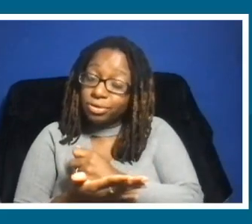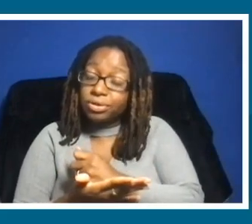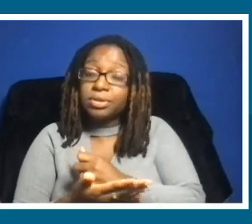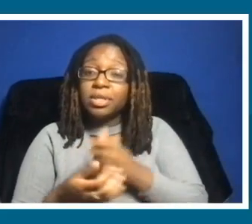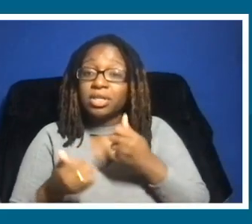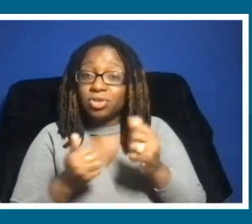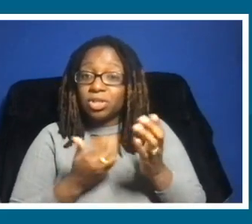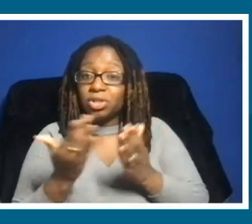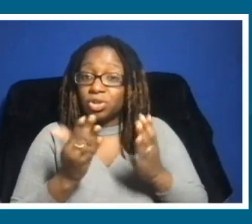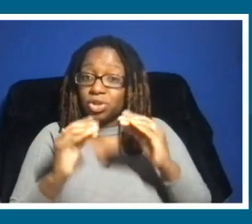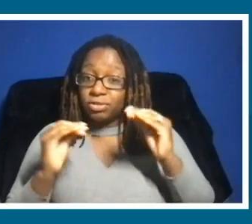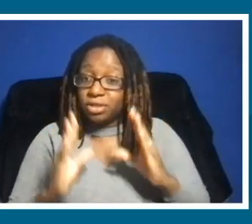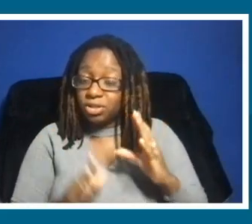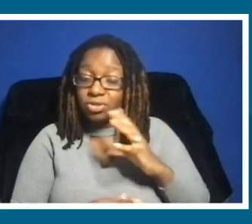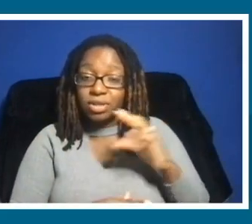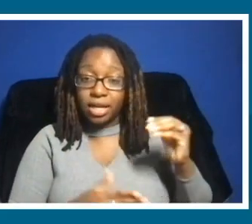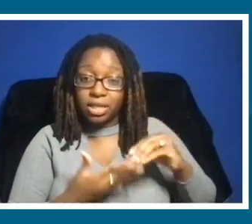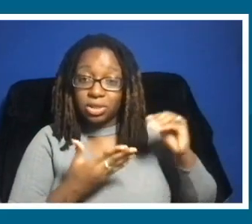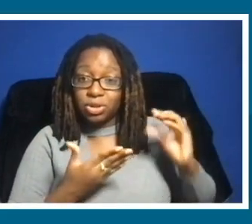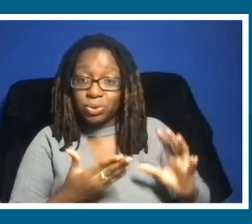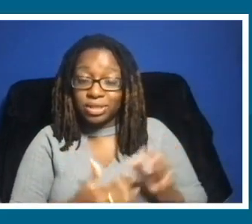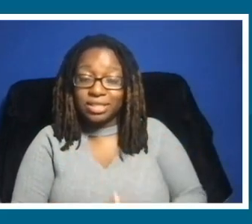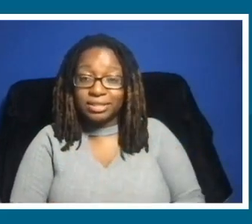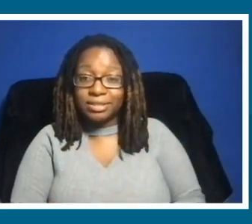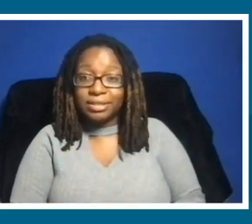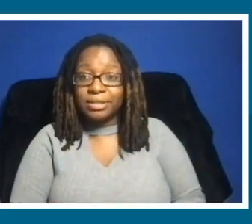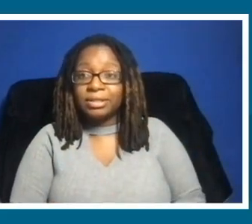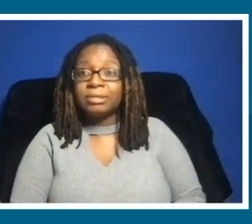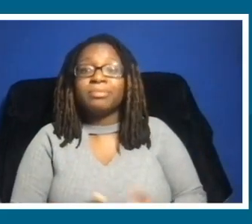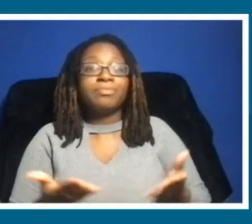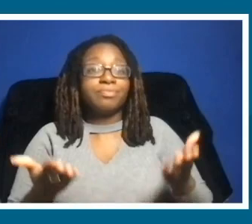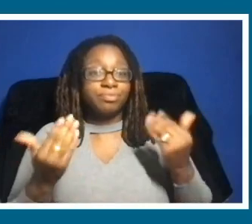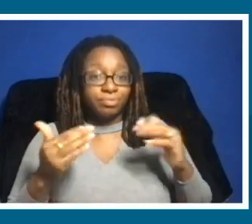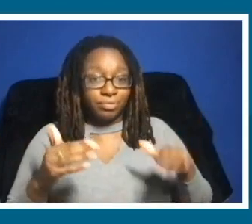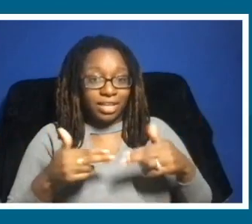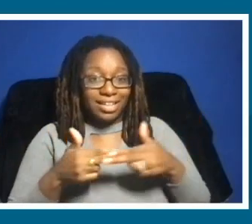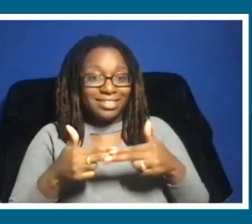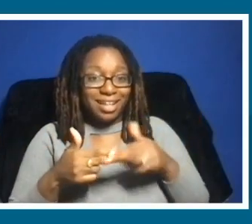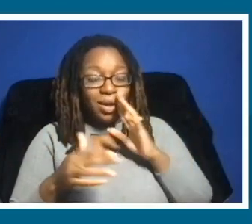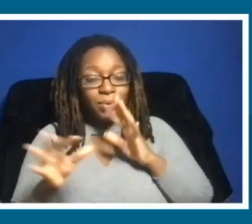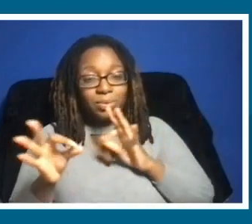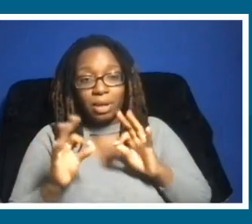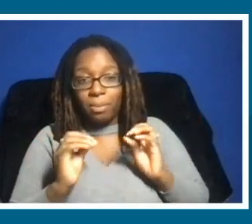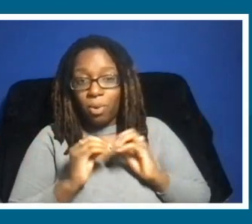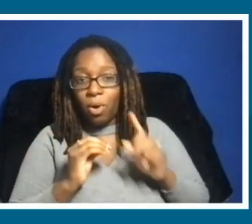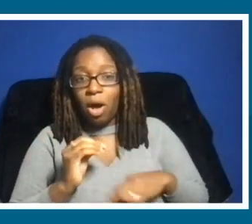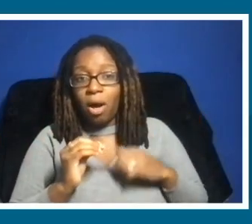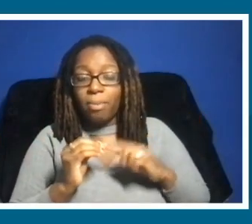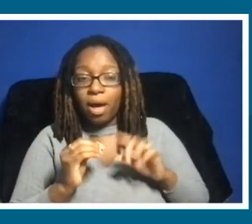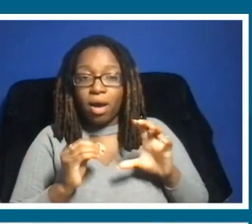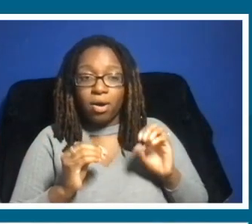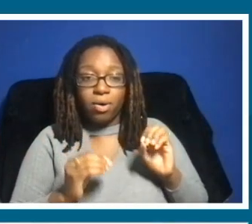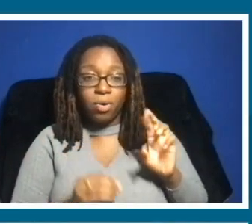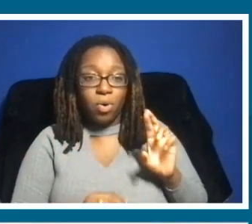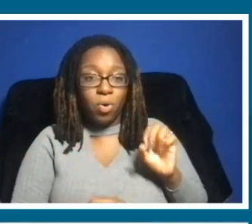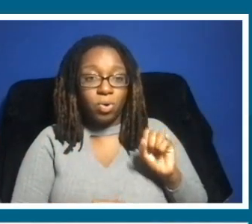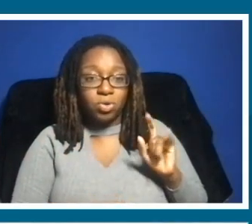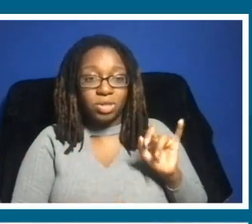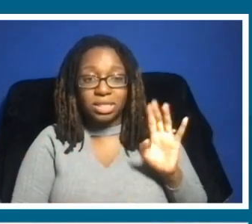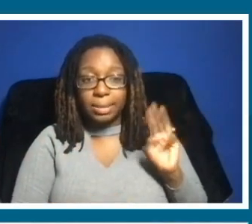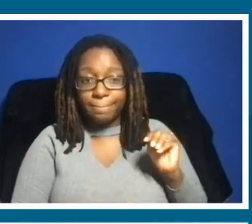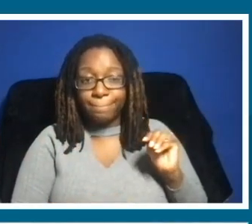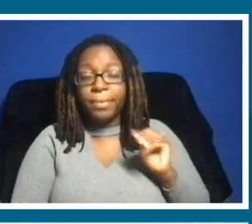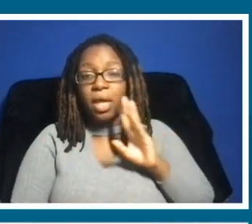serve teachers and students. And so I tell you what, pull up that next slide, because I want to tell you a little bit more about the consortium and then open it up for